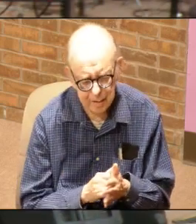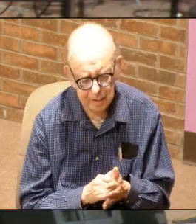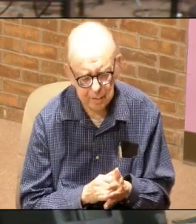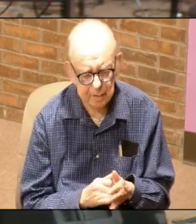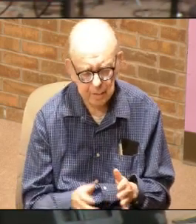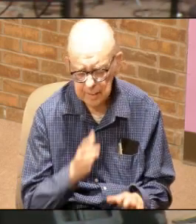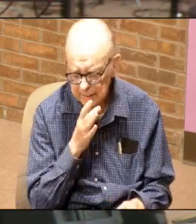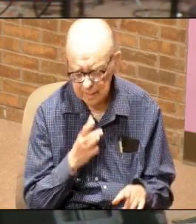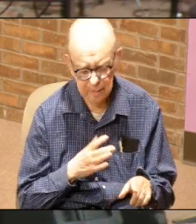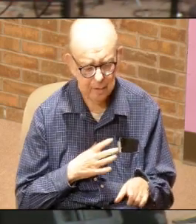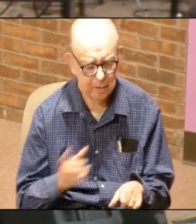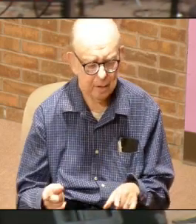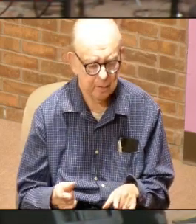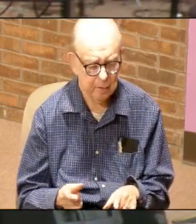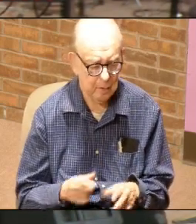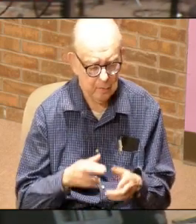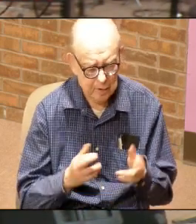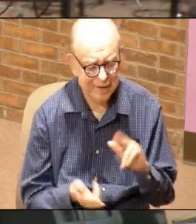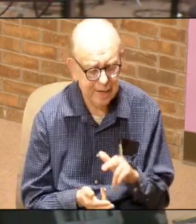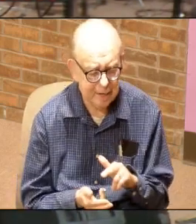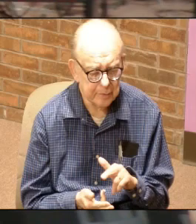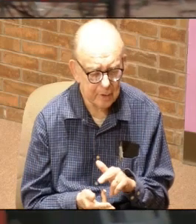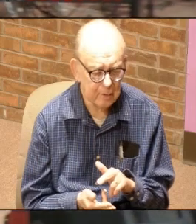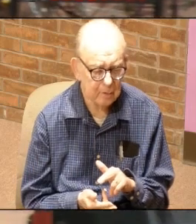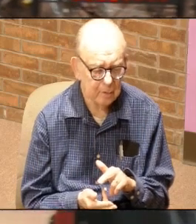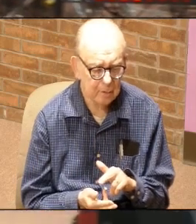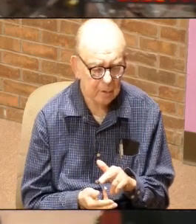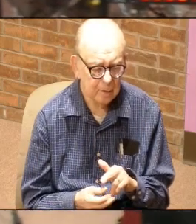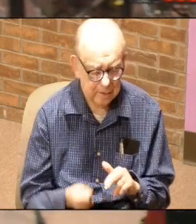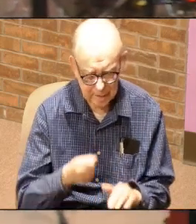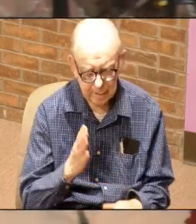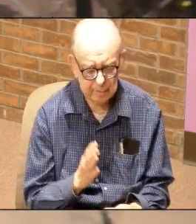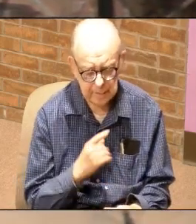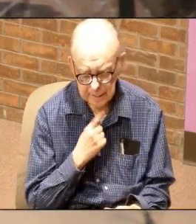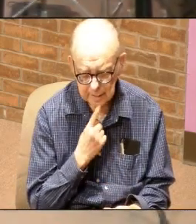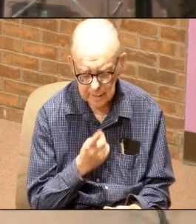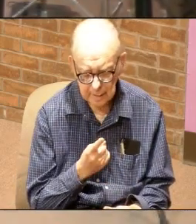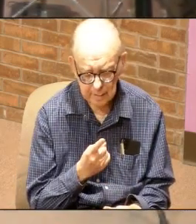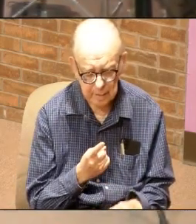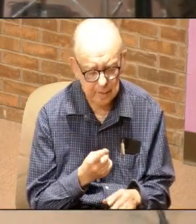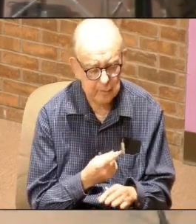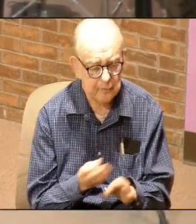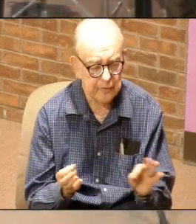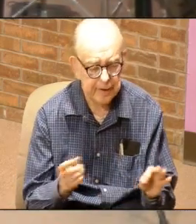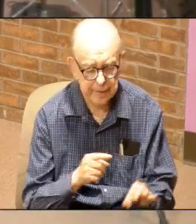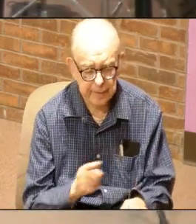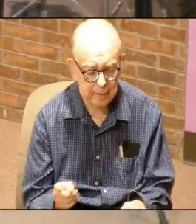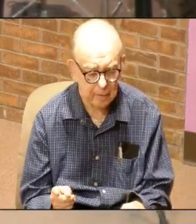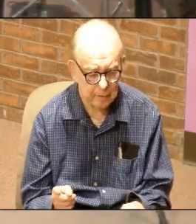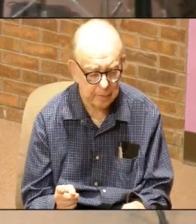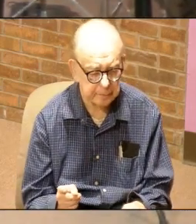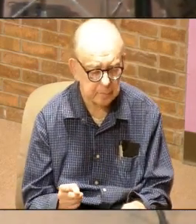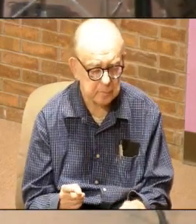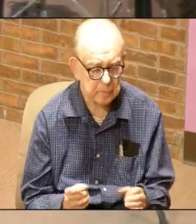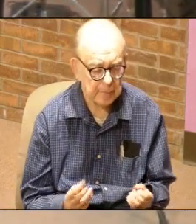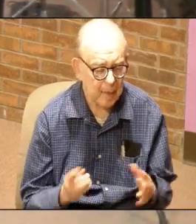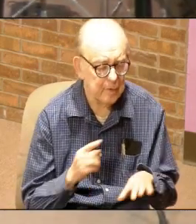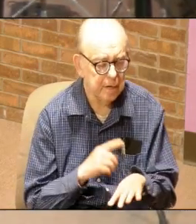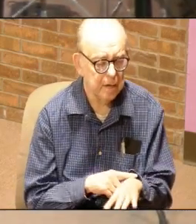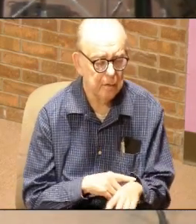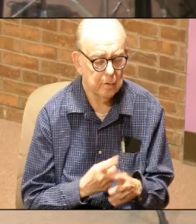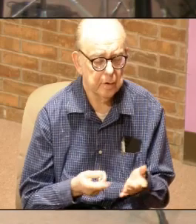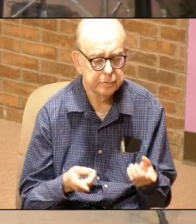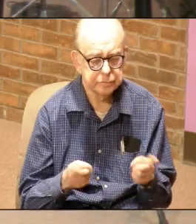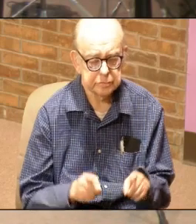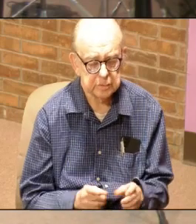These ladies have been redeemed. And God has set them free. And so many times